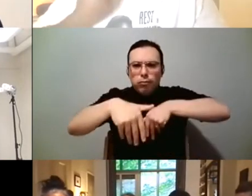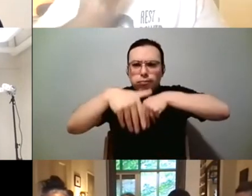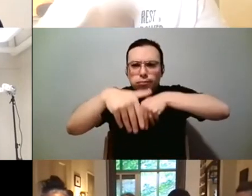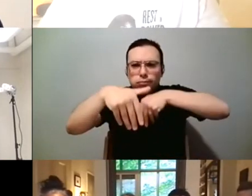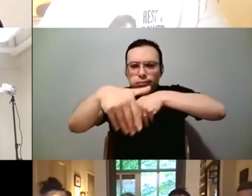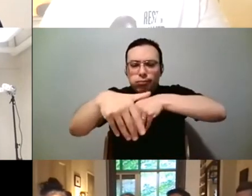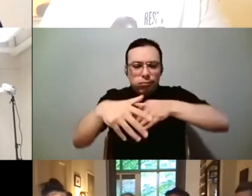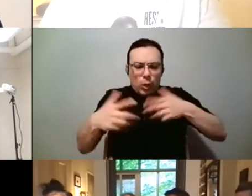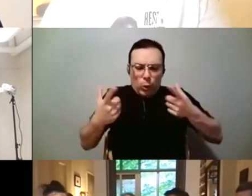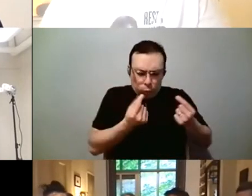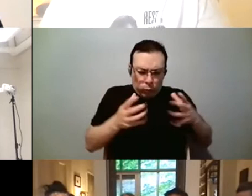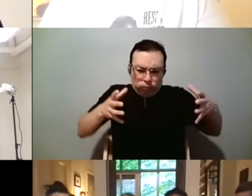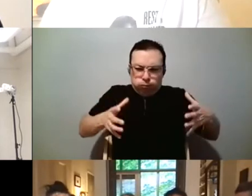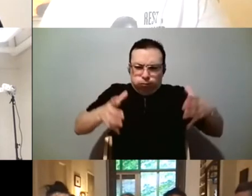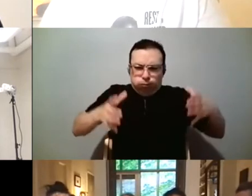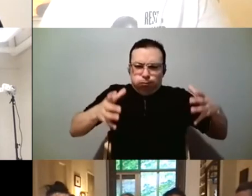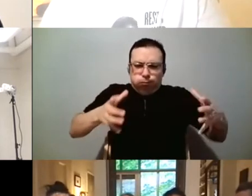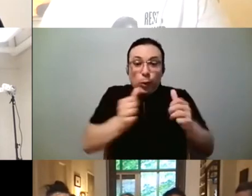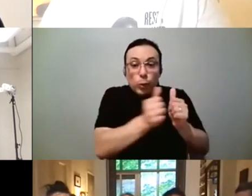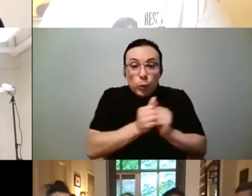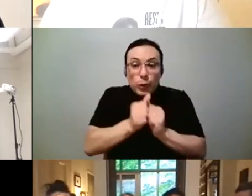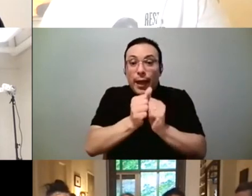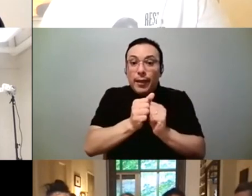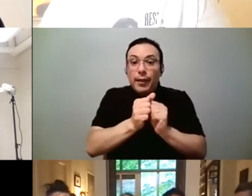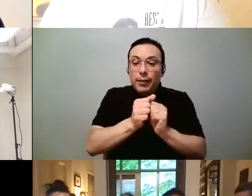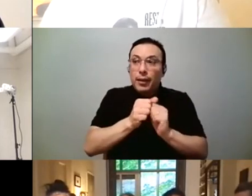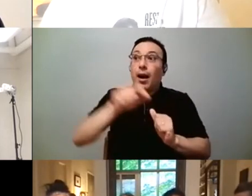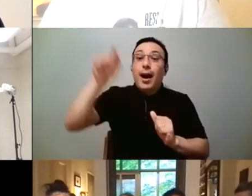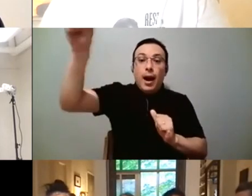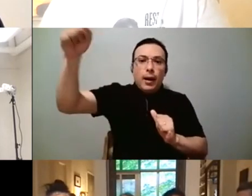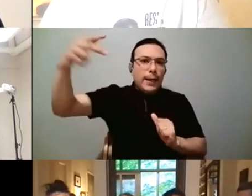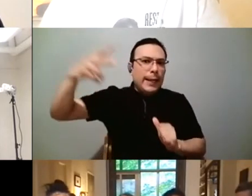they are heard and it's a growing hum